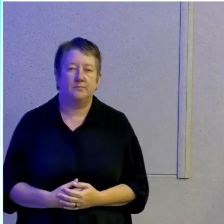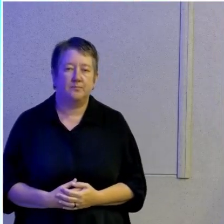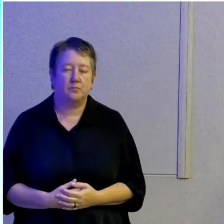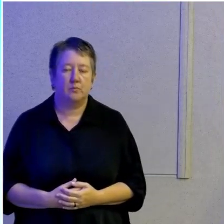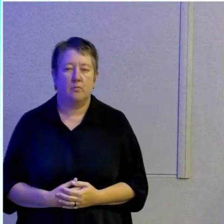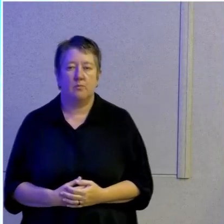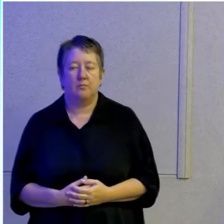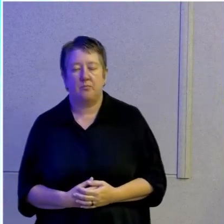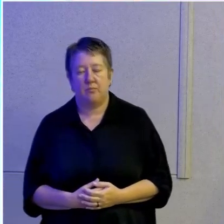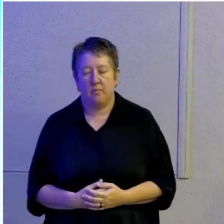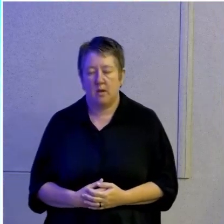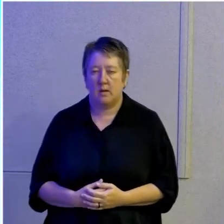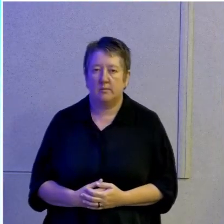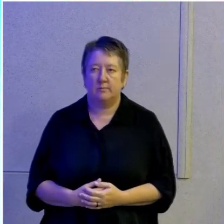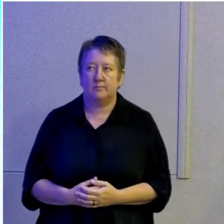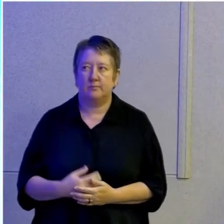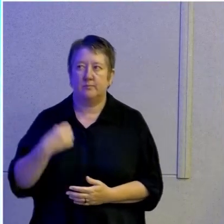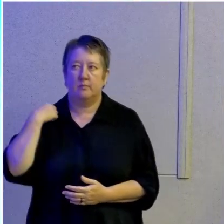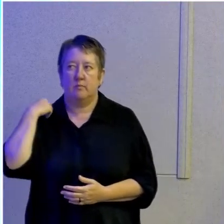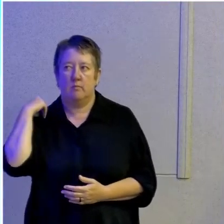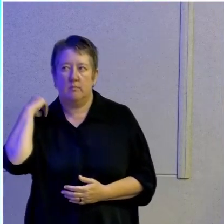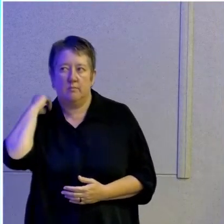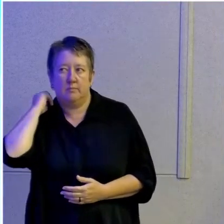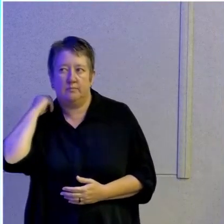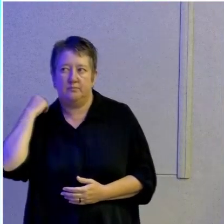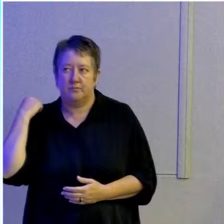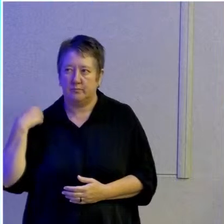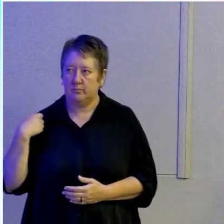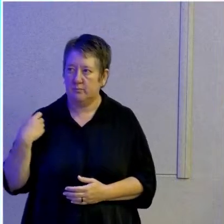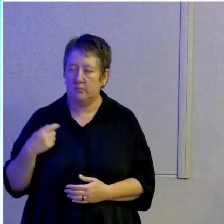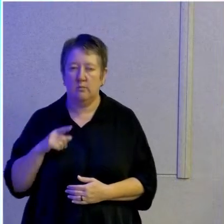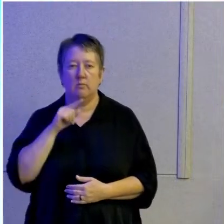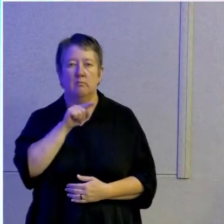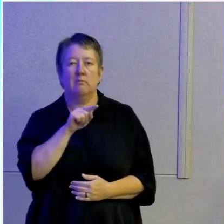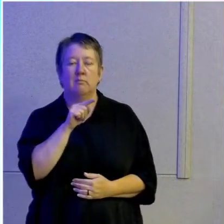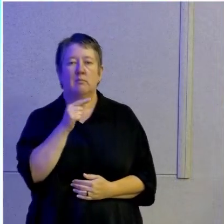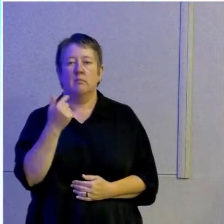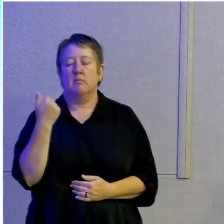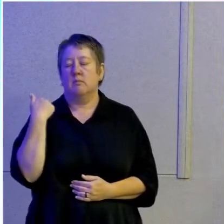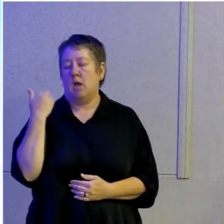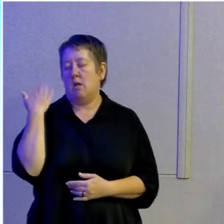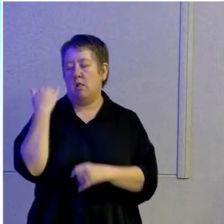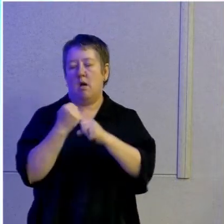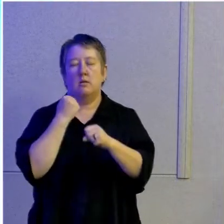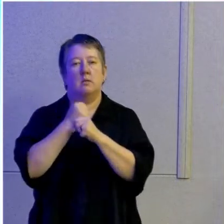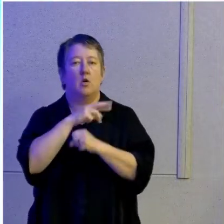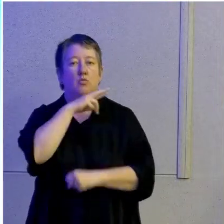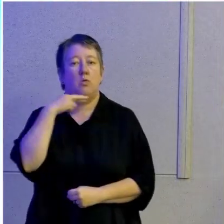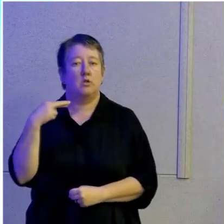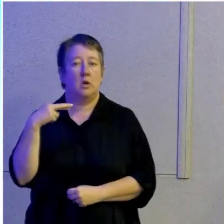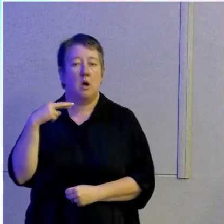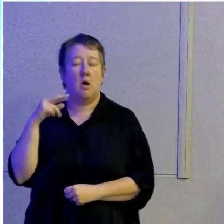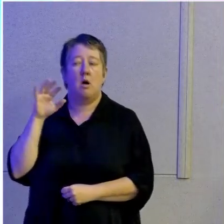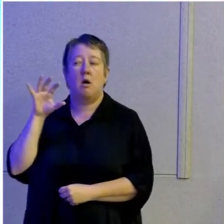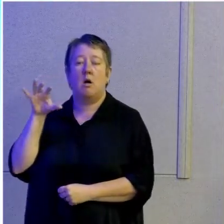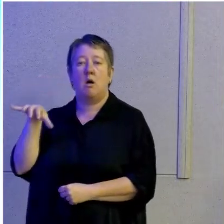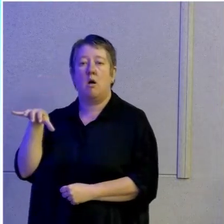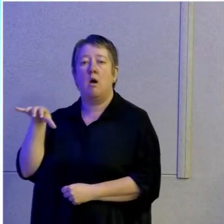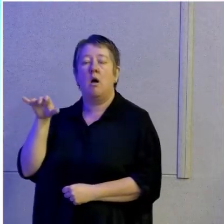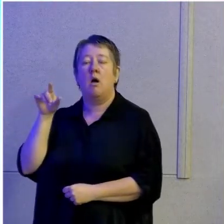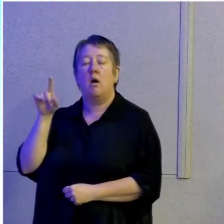in BRICS. We were in BRICS ministerial meetings in Russia last year, and we agreed